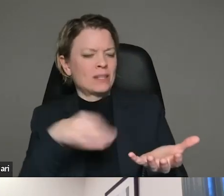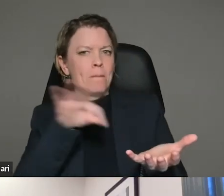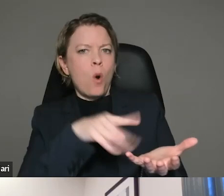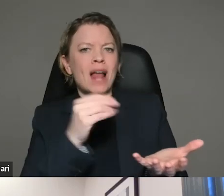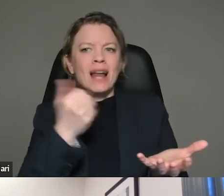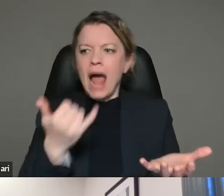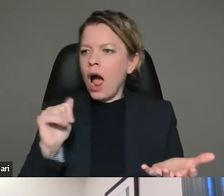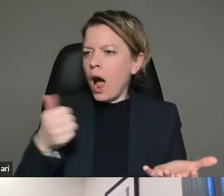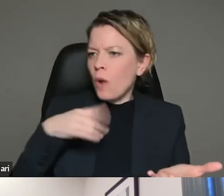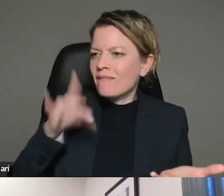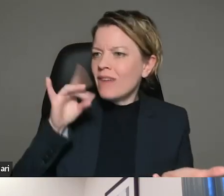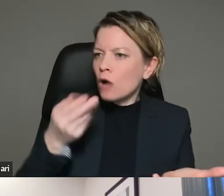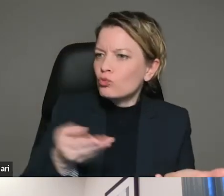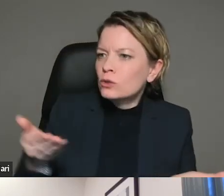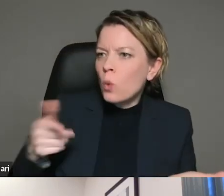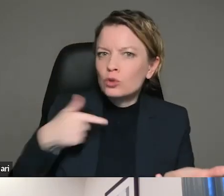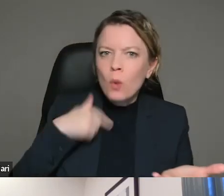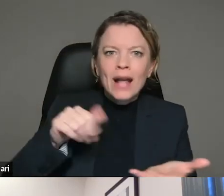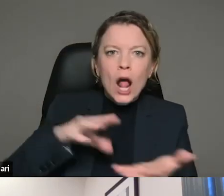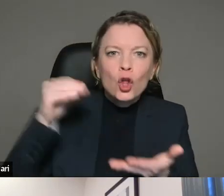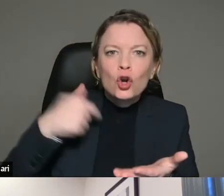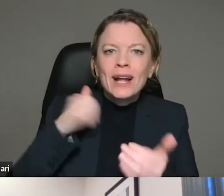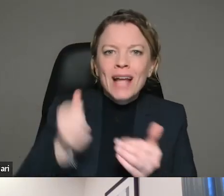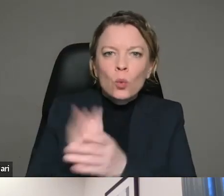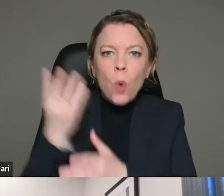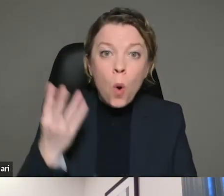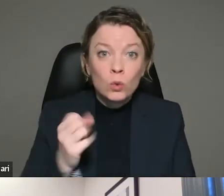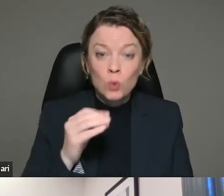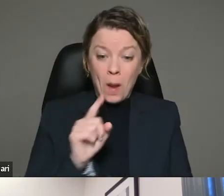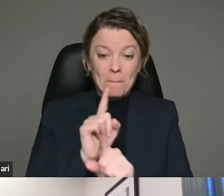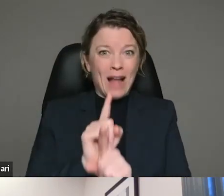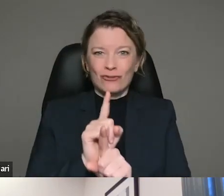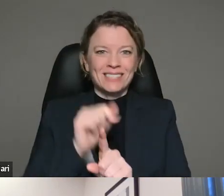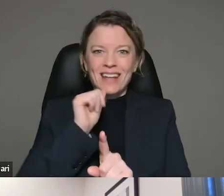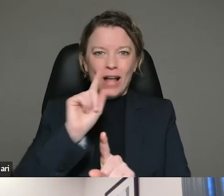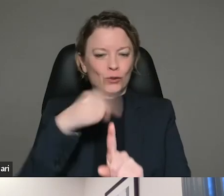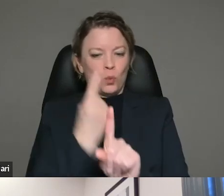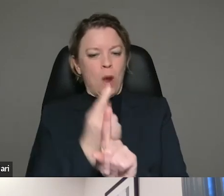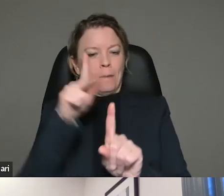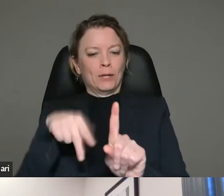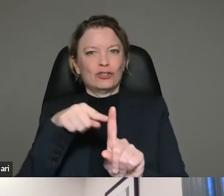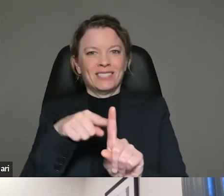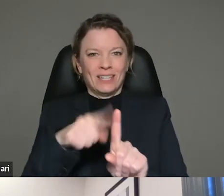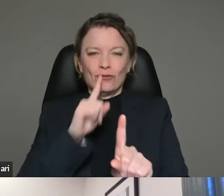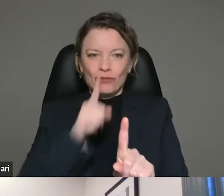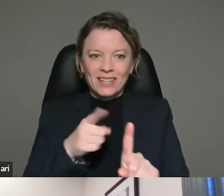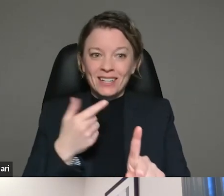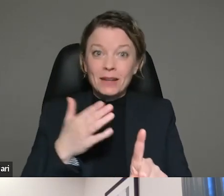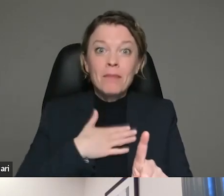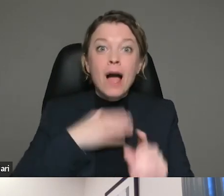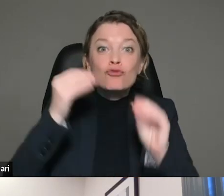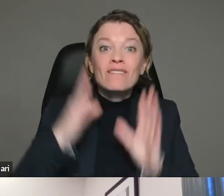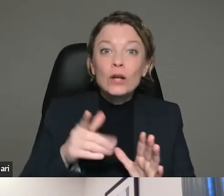learn and grow? And so for me, it's mentoring has been not just one person, it's embodied in my professors who I still have a